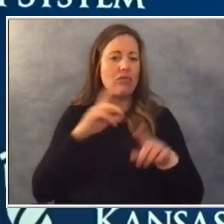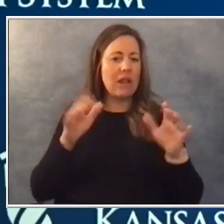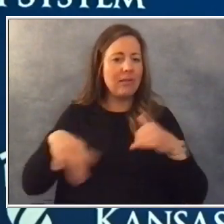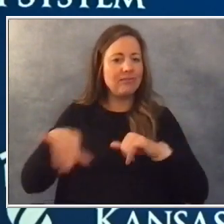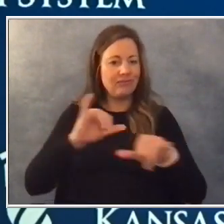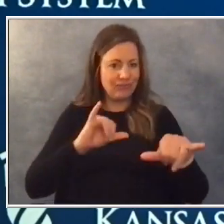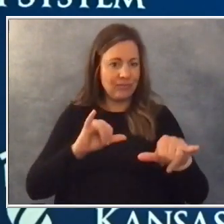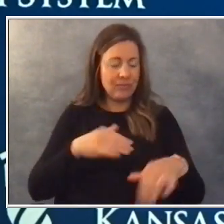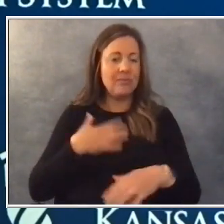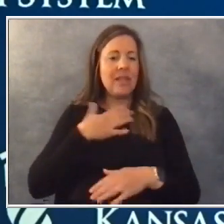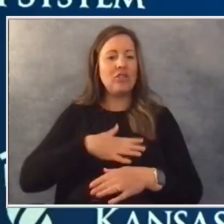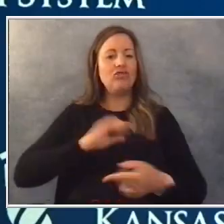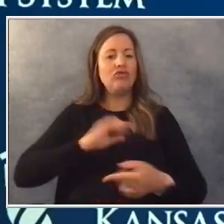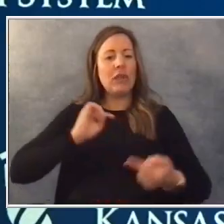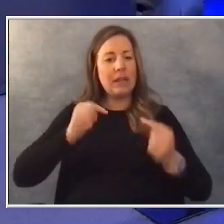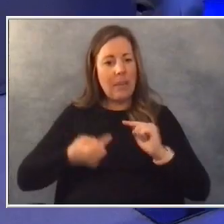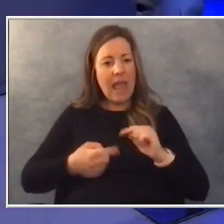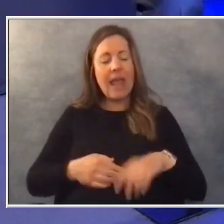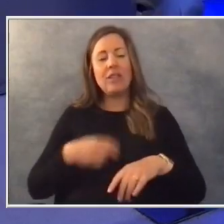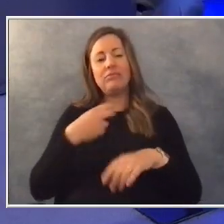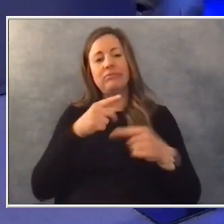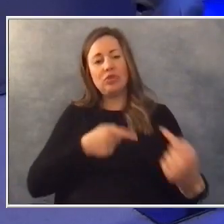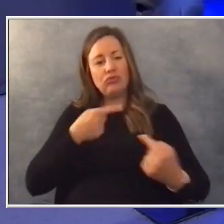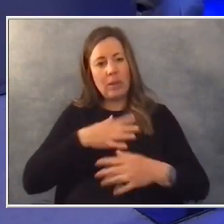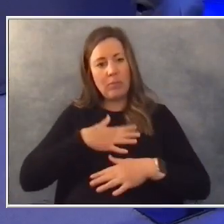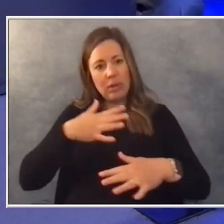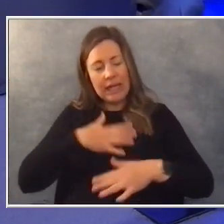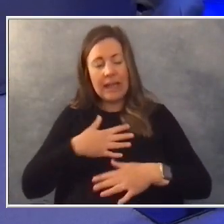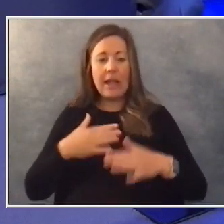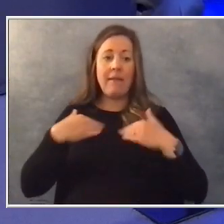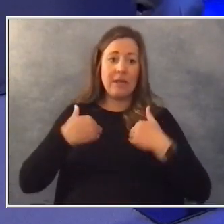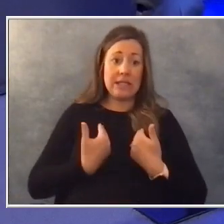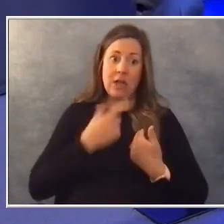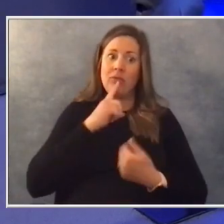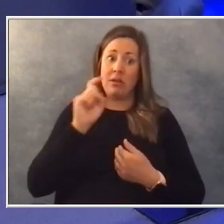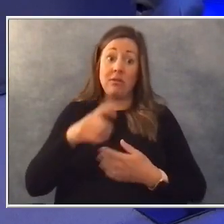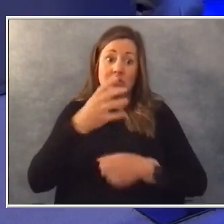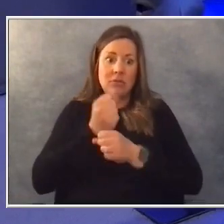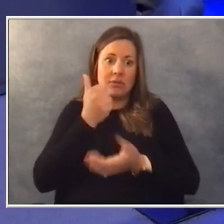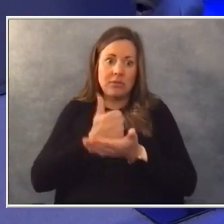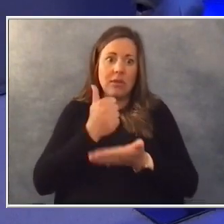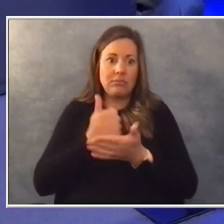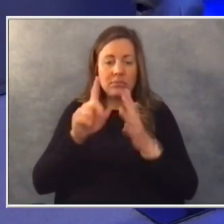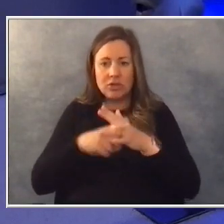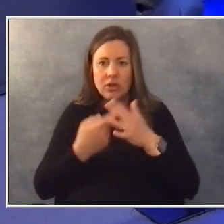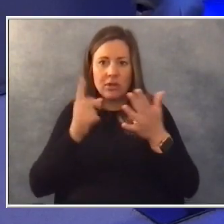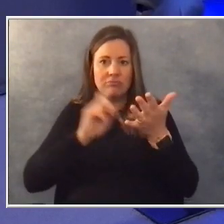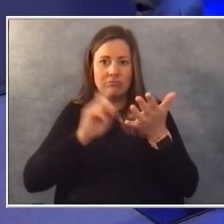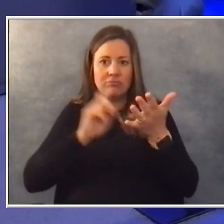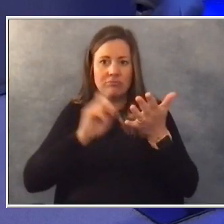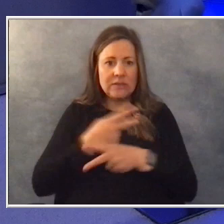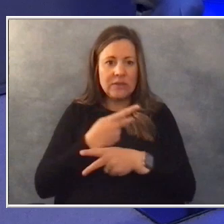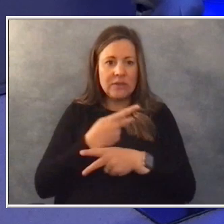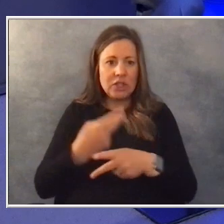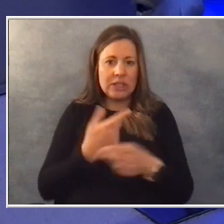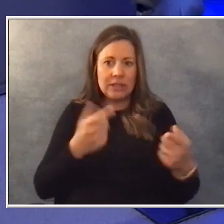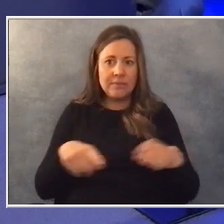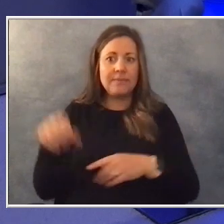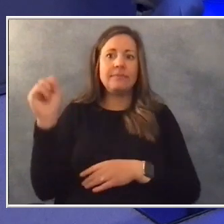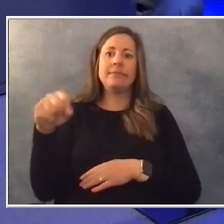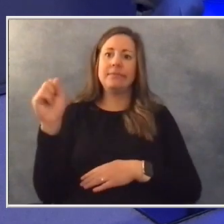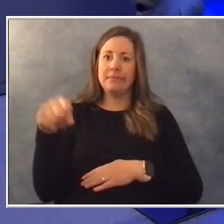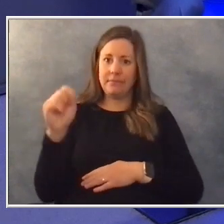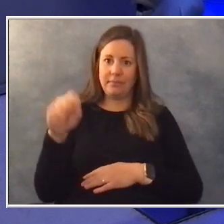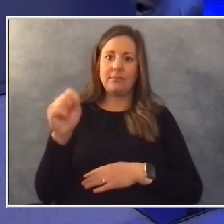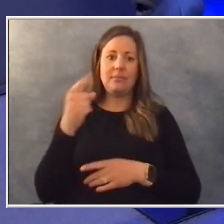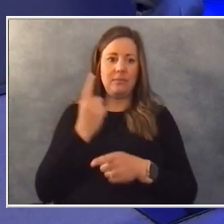breathing, fatigue. Which would be all the signs to get some help and to start asking questions immediately. Yeah, at least, right. Ask some questions, see,